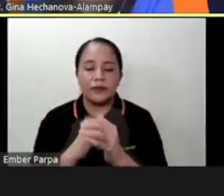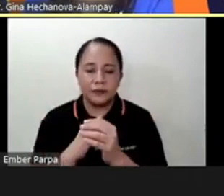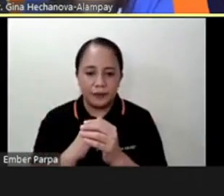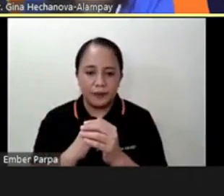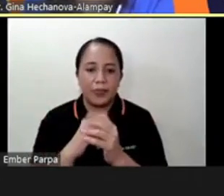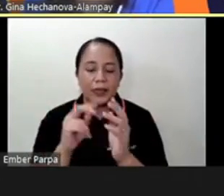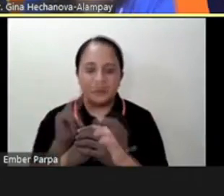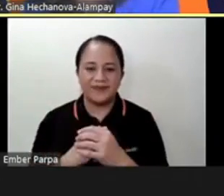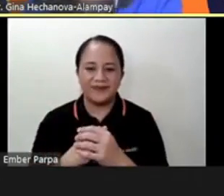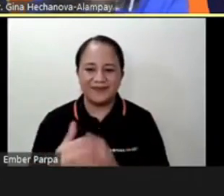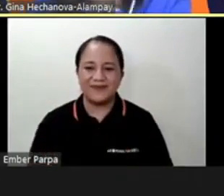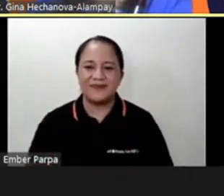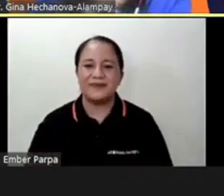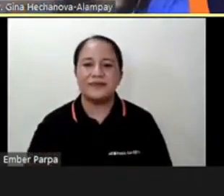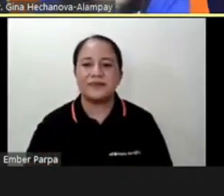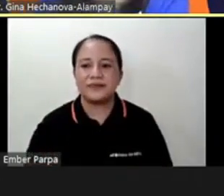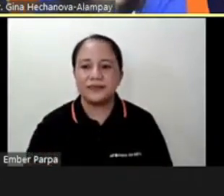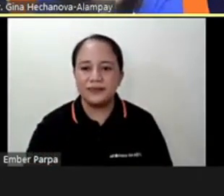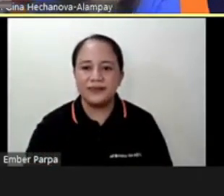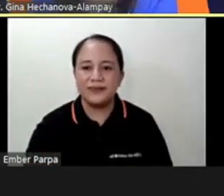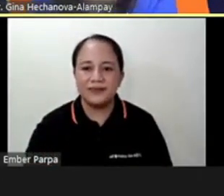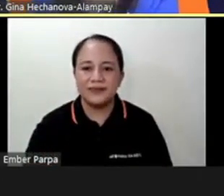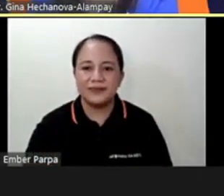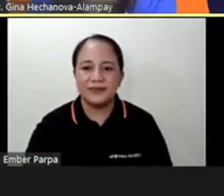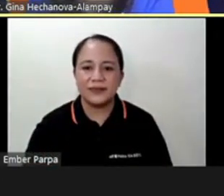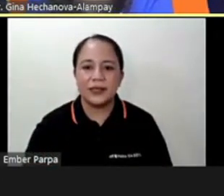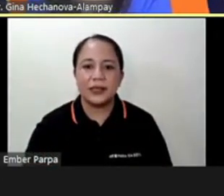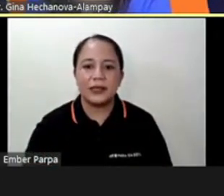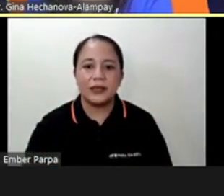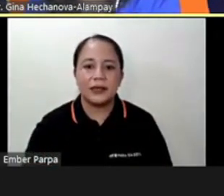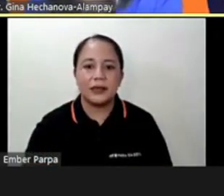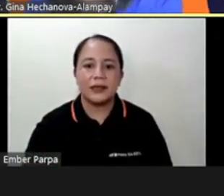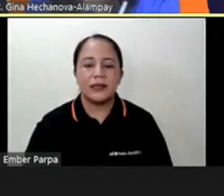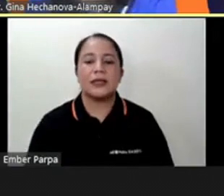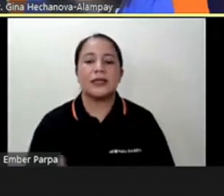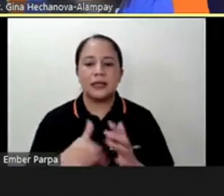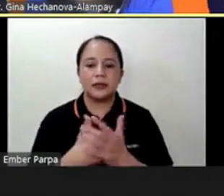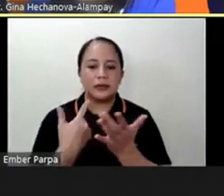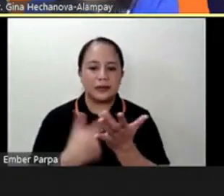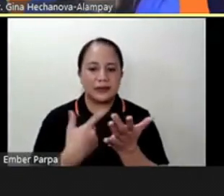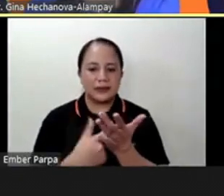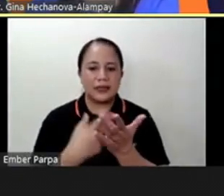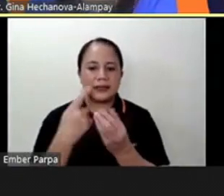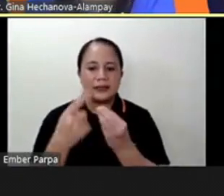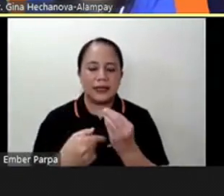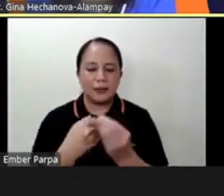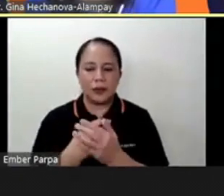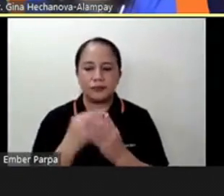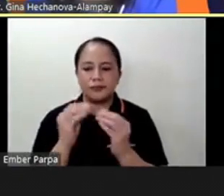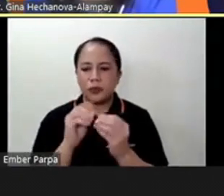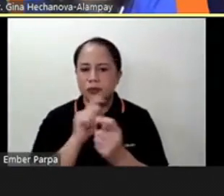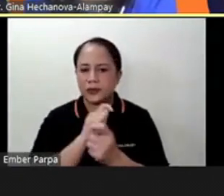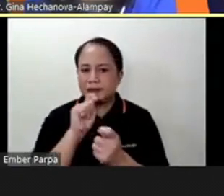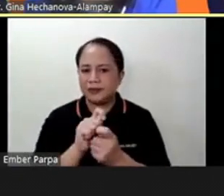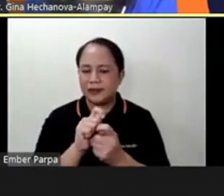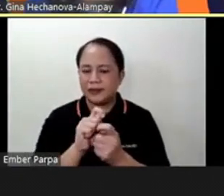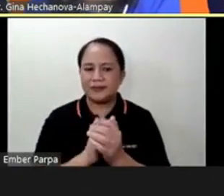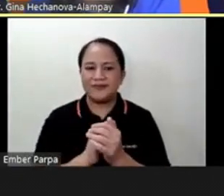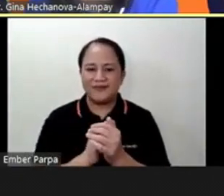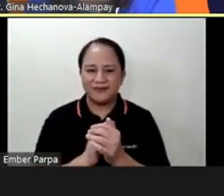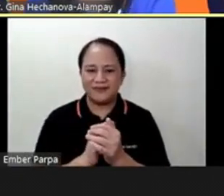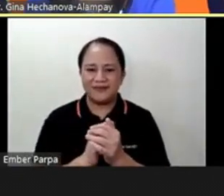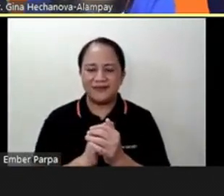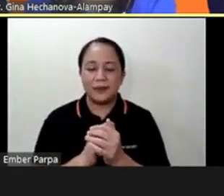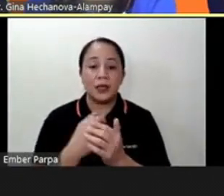you need to. So that's in a nutshell. And later on, I'll talk a little bit about more details. But